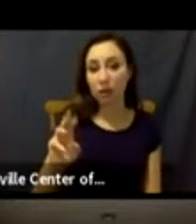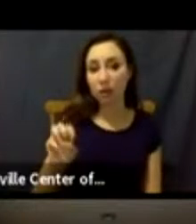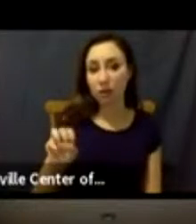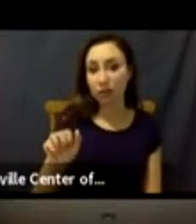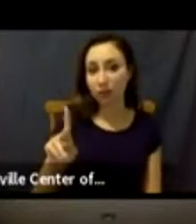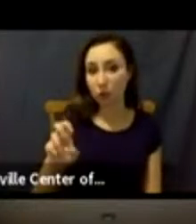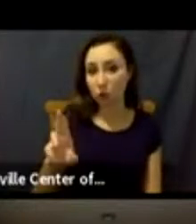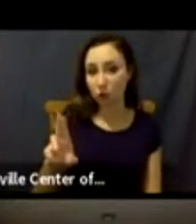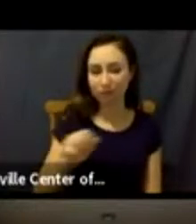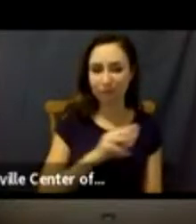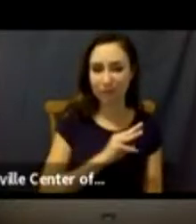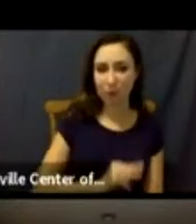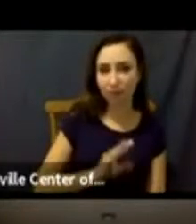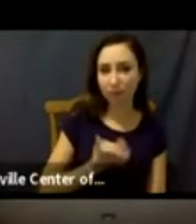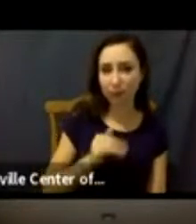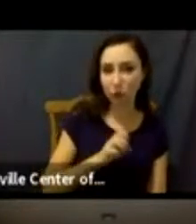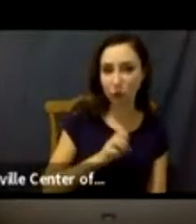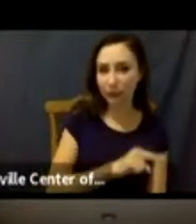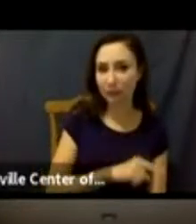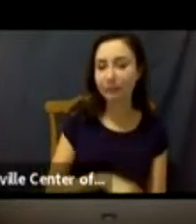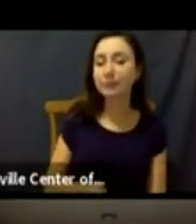what document